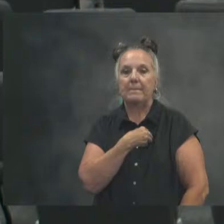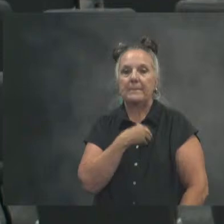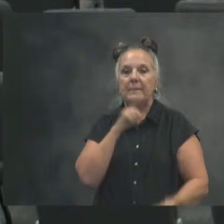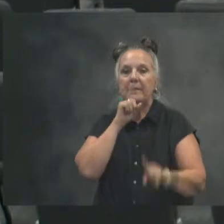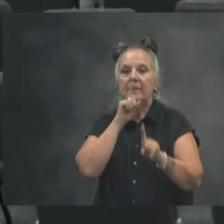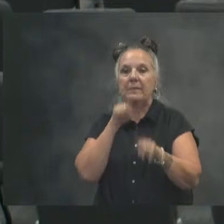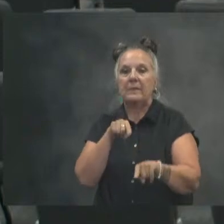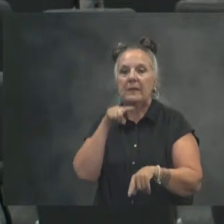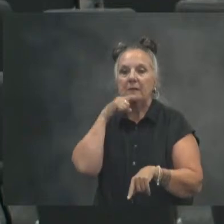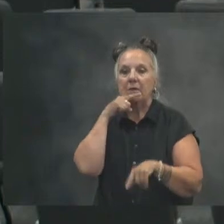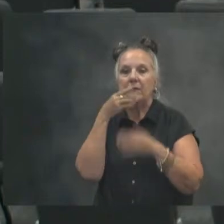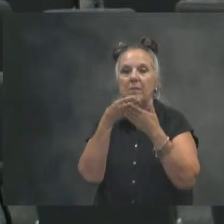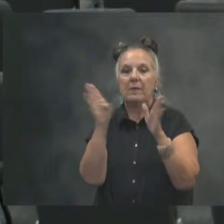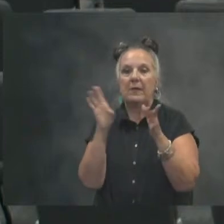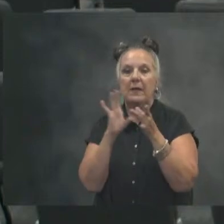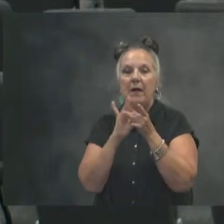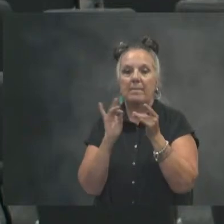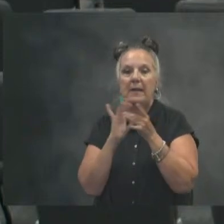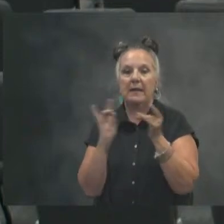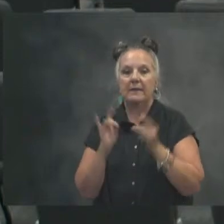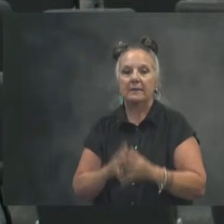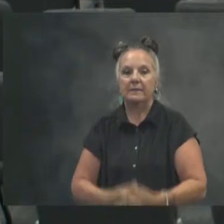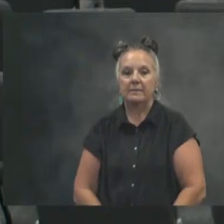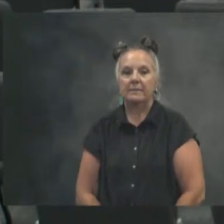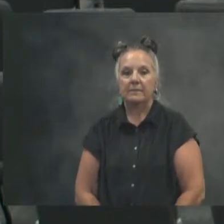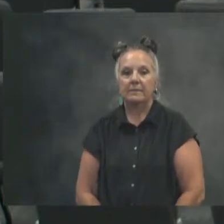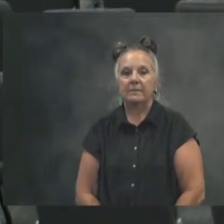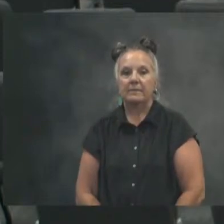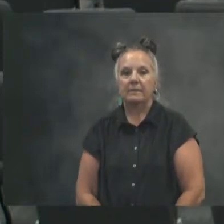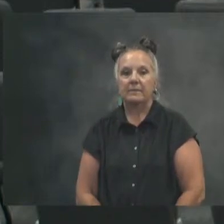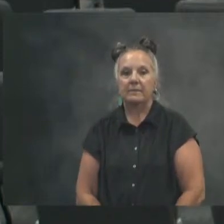response to public comment.